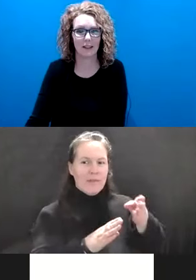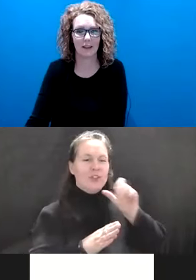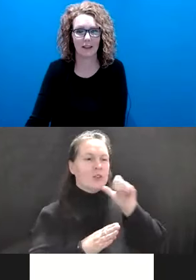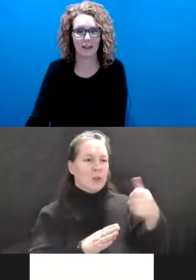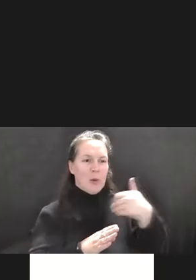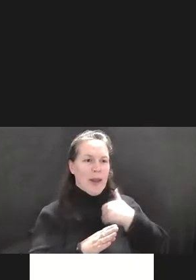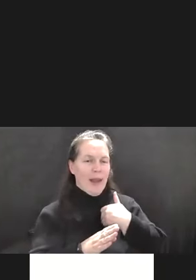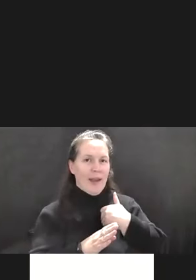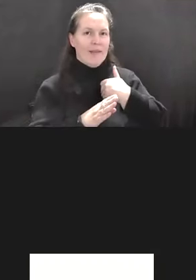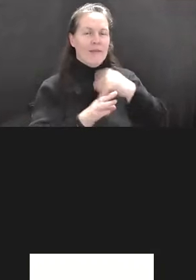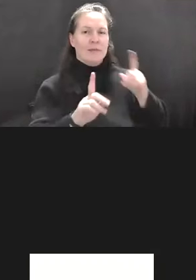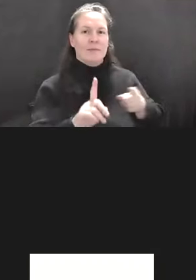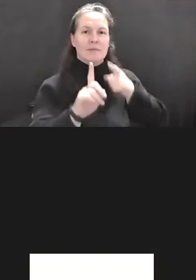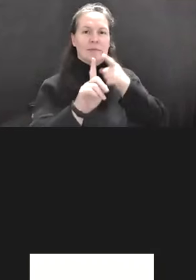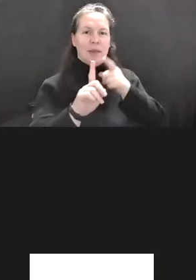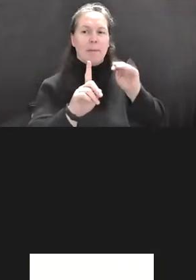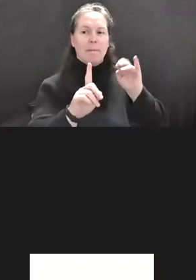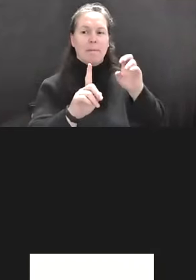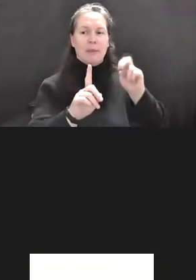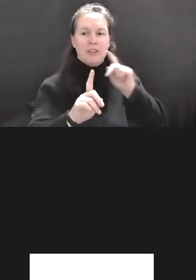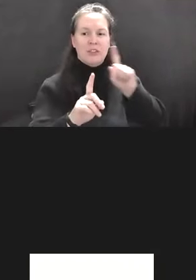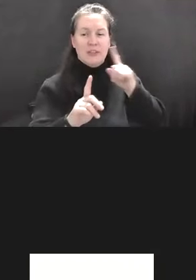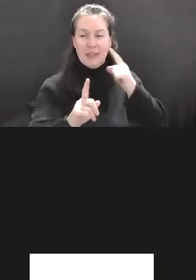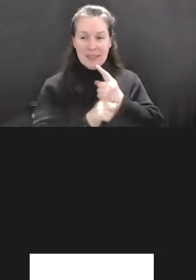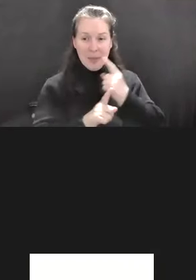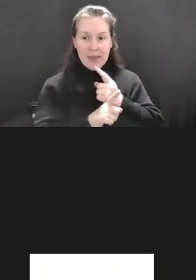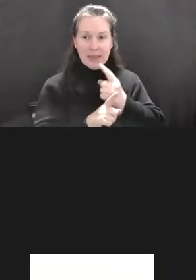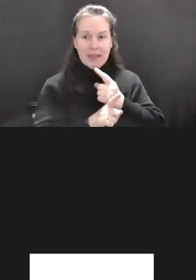commission. Typically,